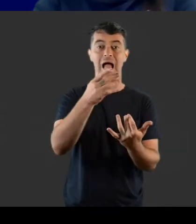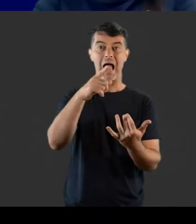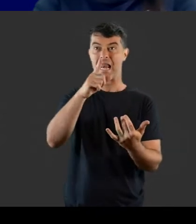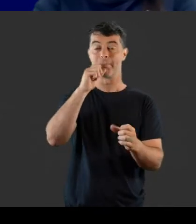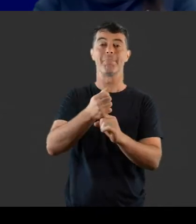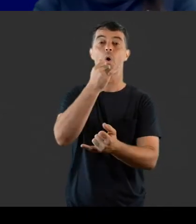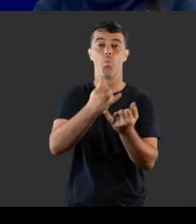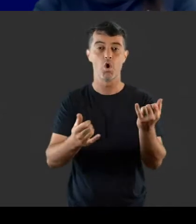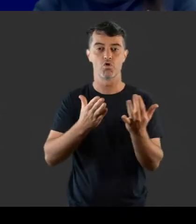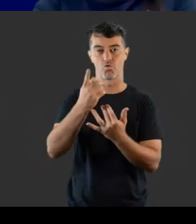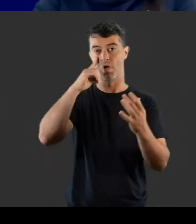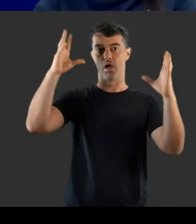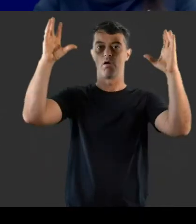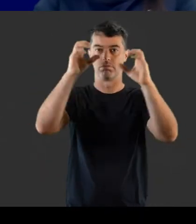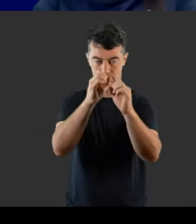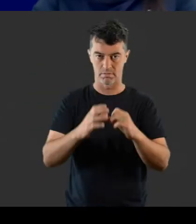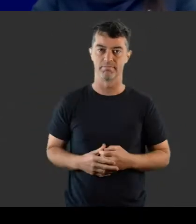vision impairment.